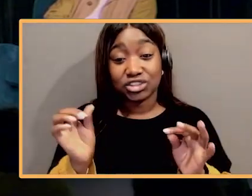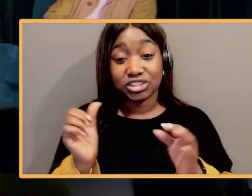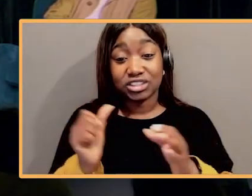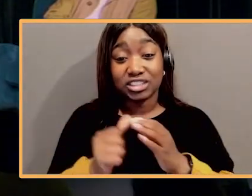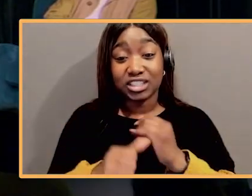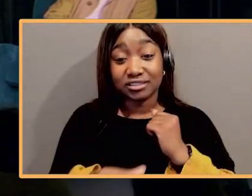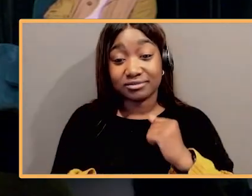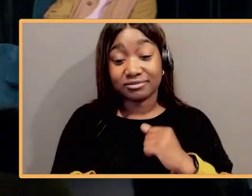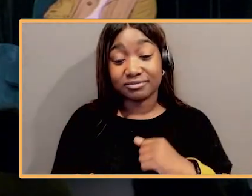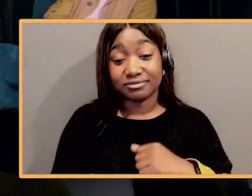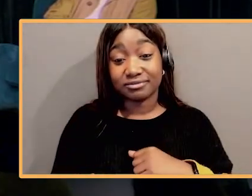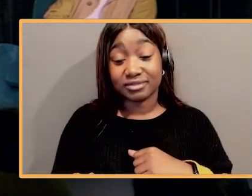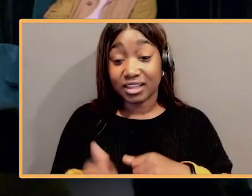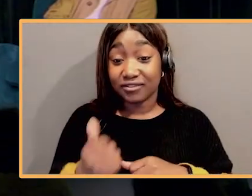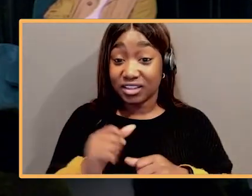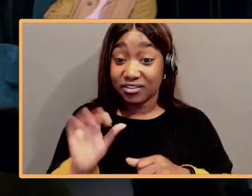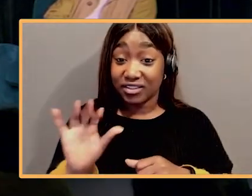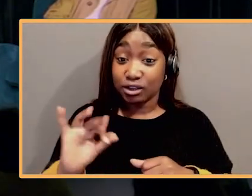Is any of that useful?